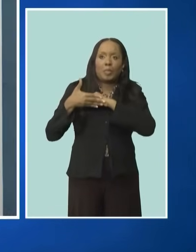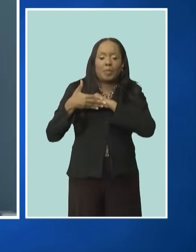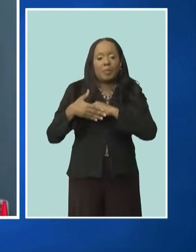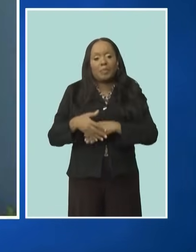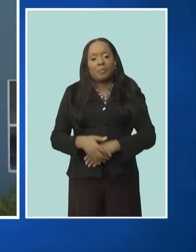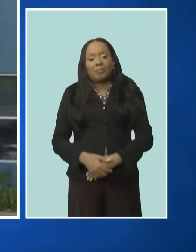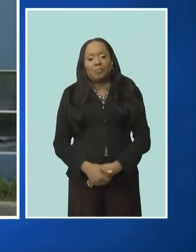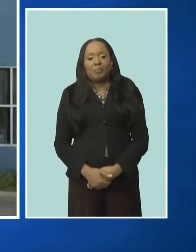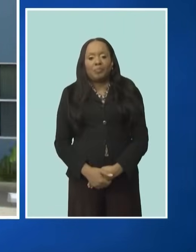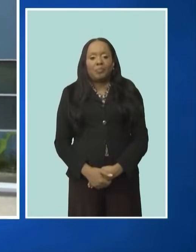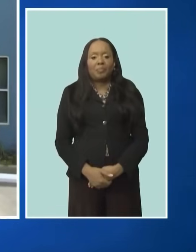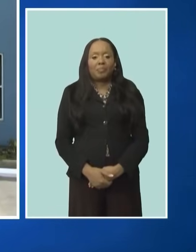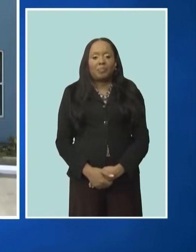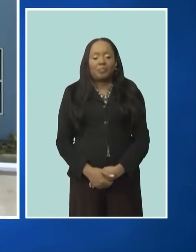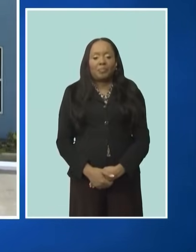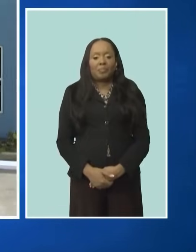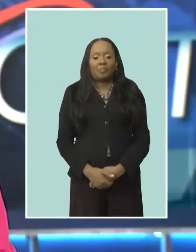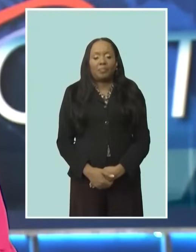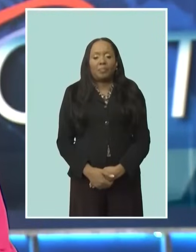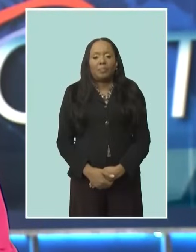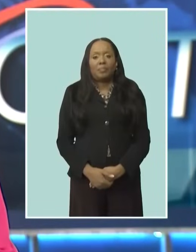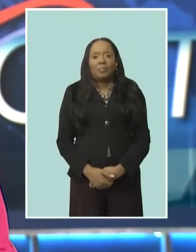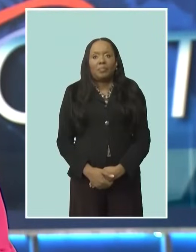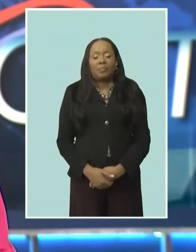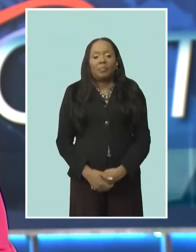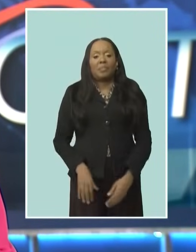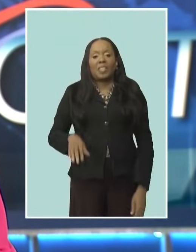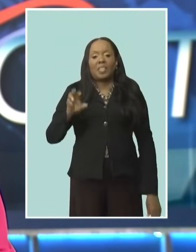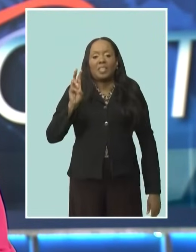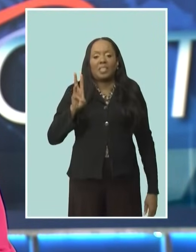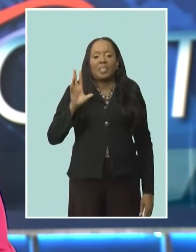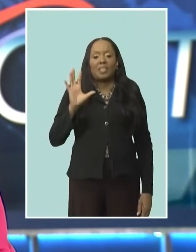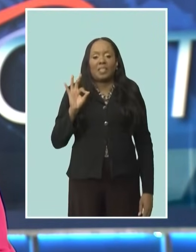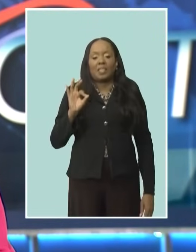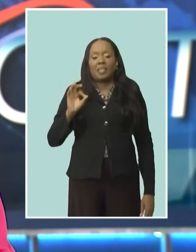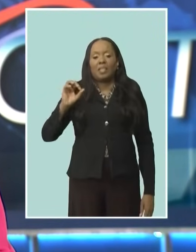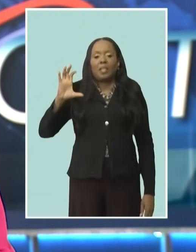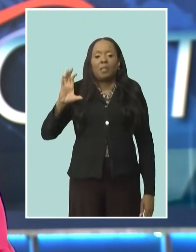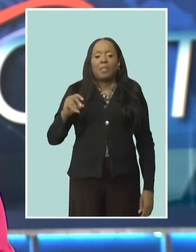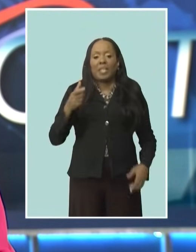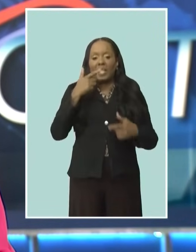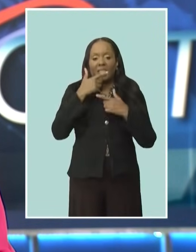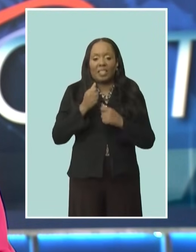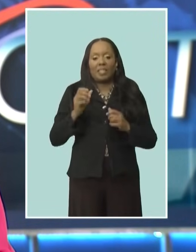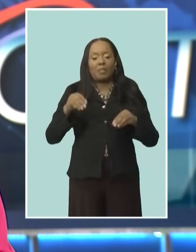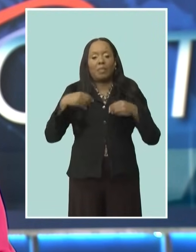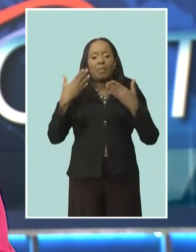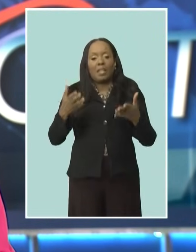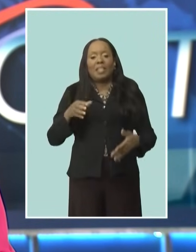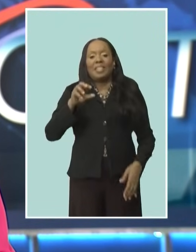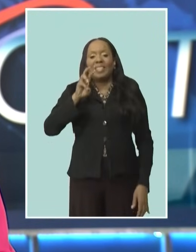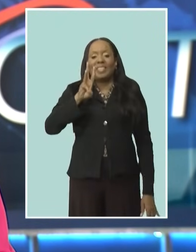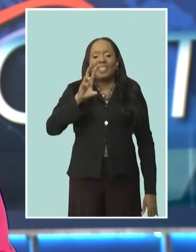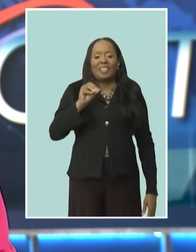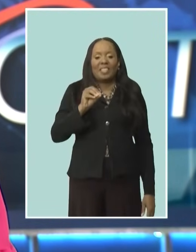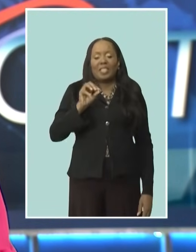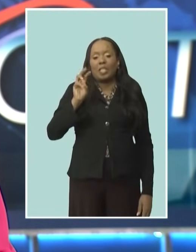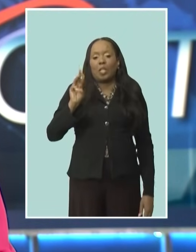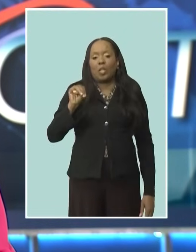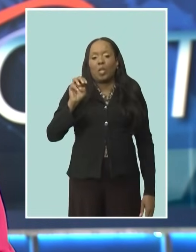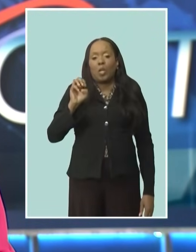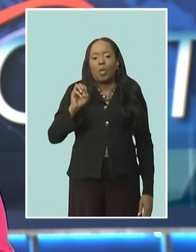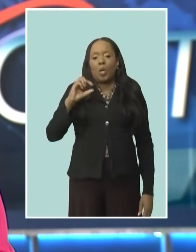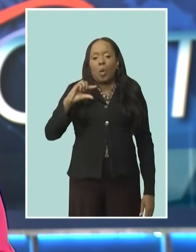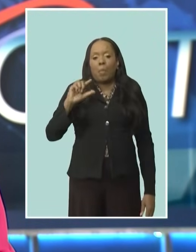Agard, CBC News. 69 companies have shown an interest in supplying 60 megawatt